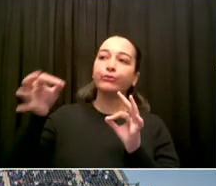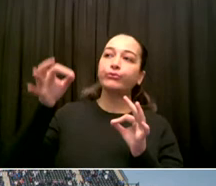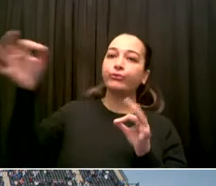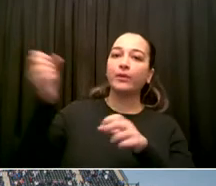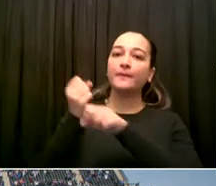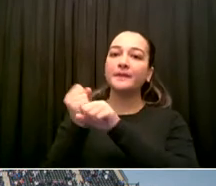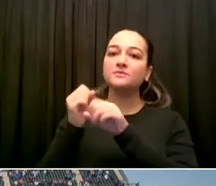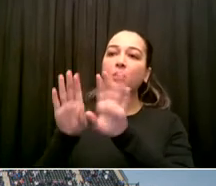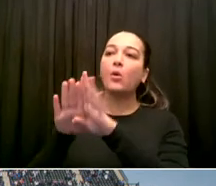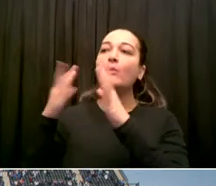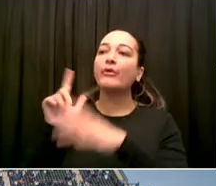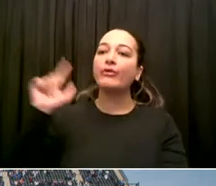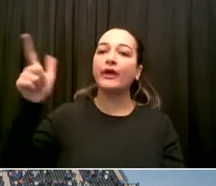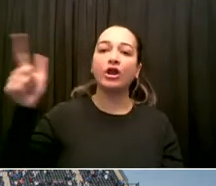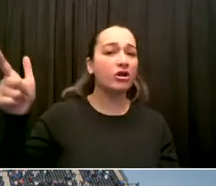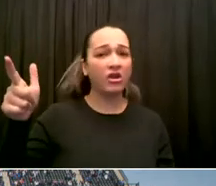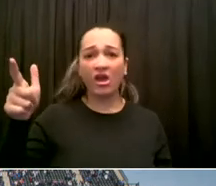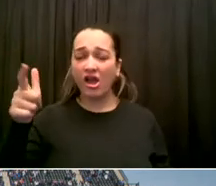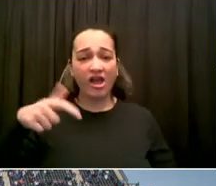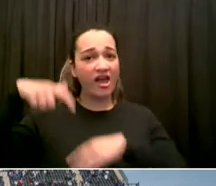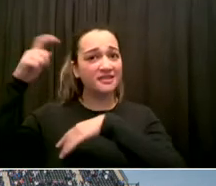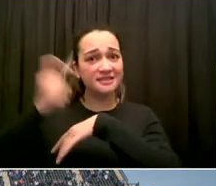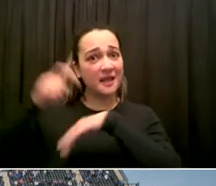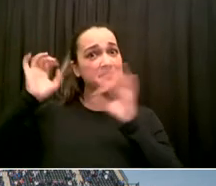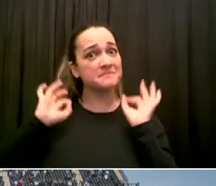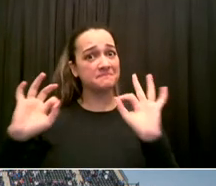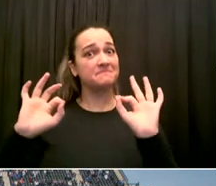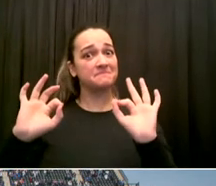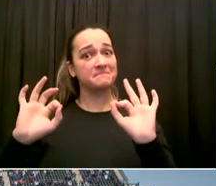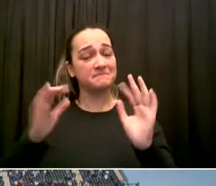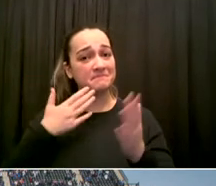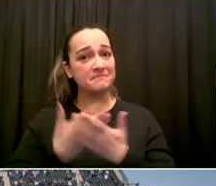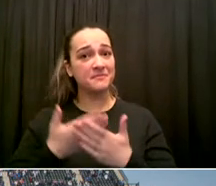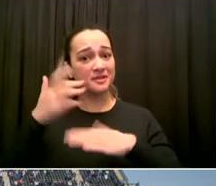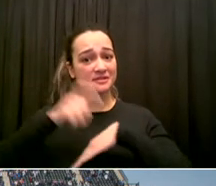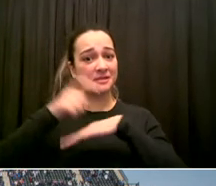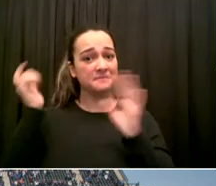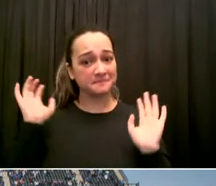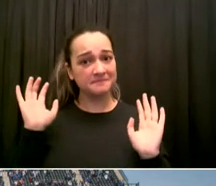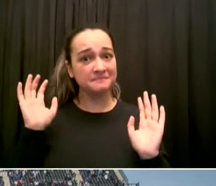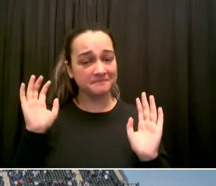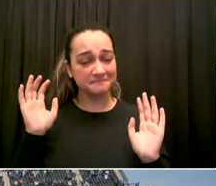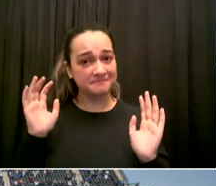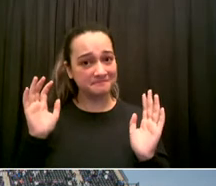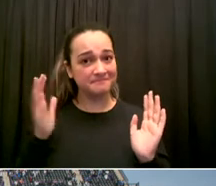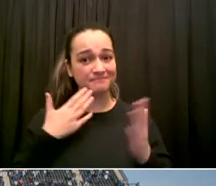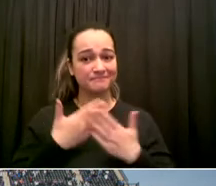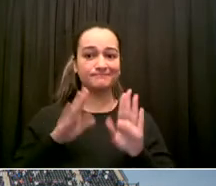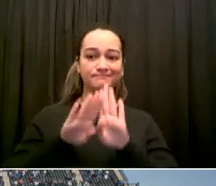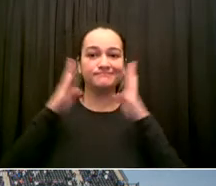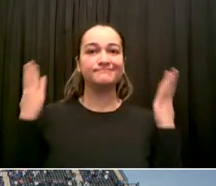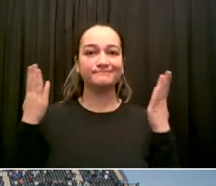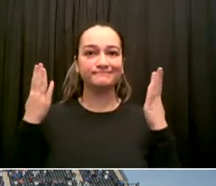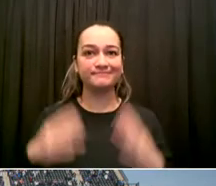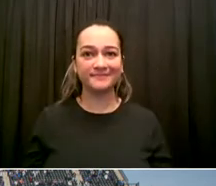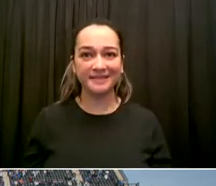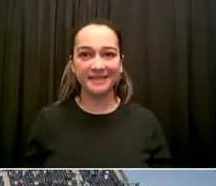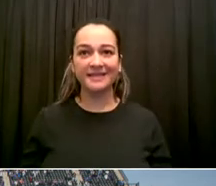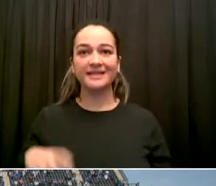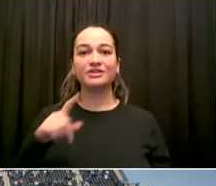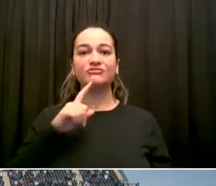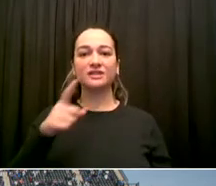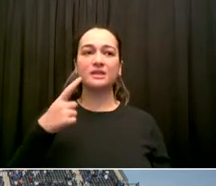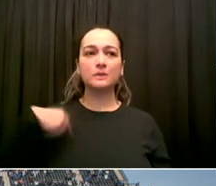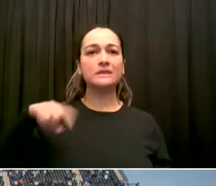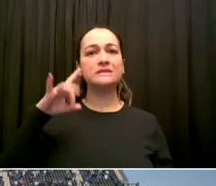tell you, I've been thinking a lot about opening day and what it means. And it reminds me of the